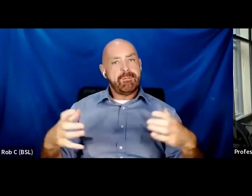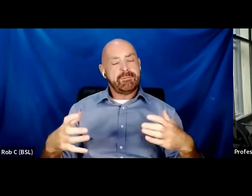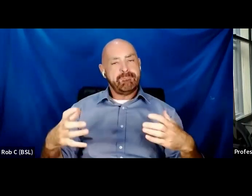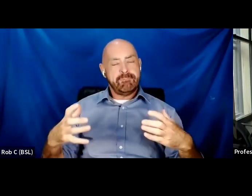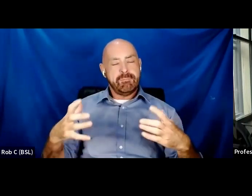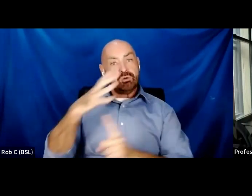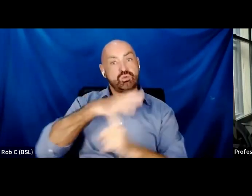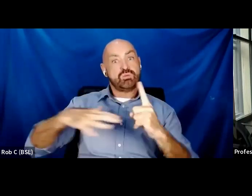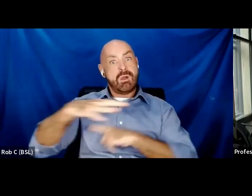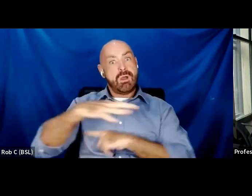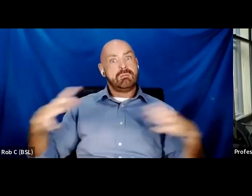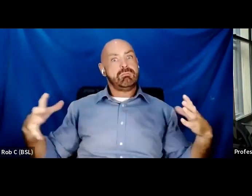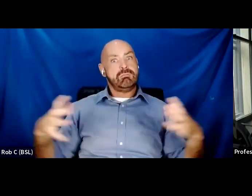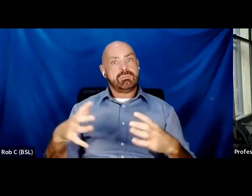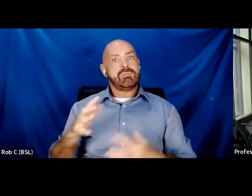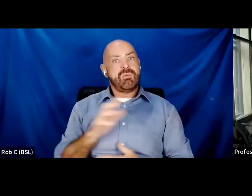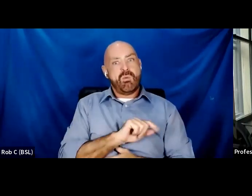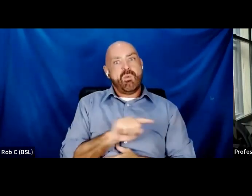society.